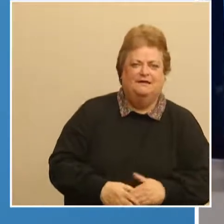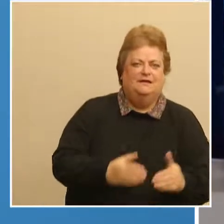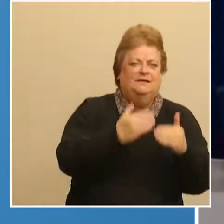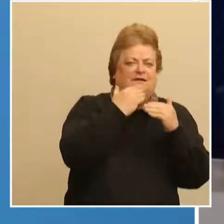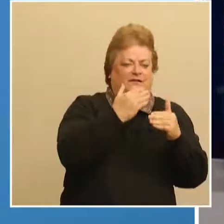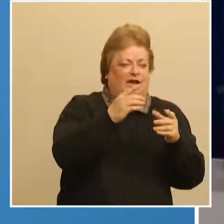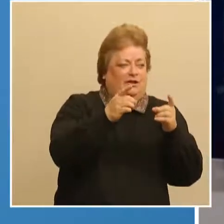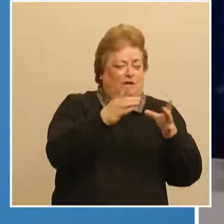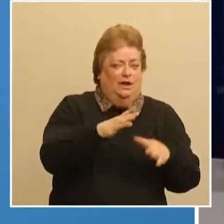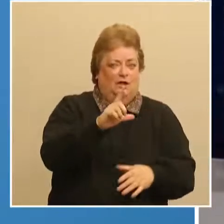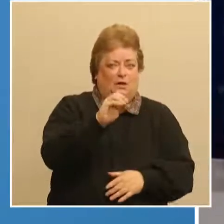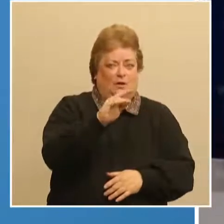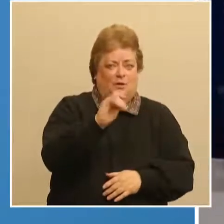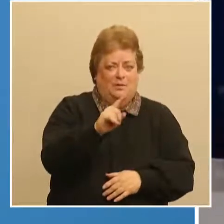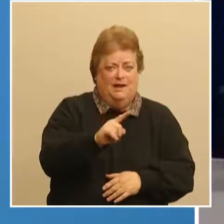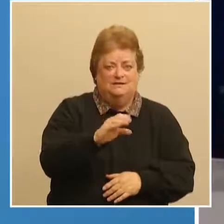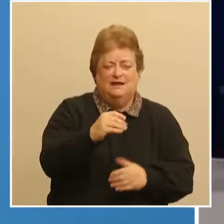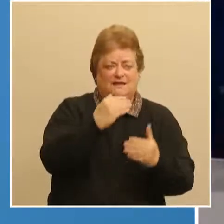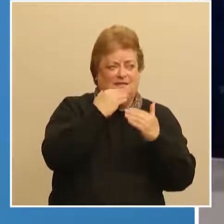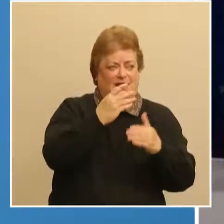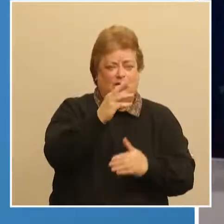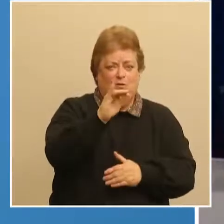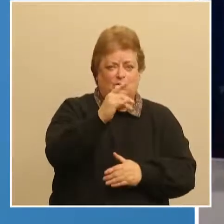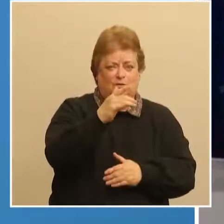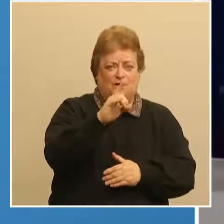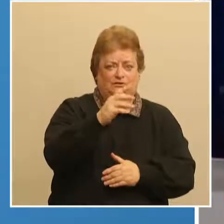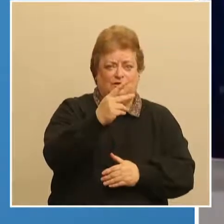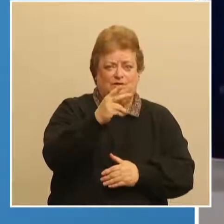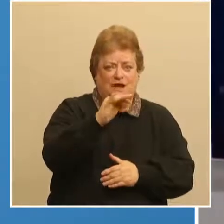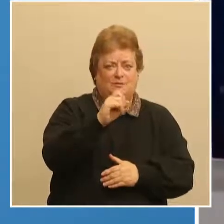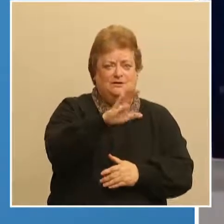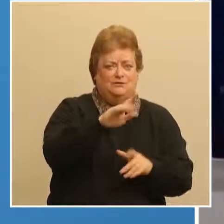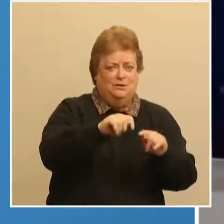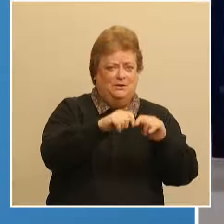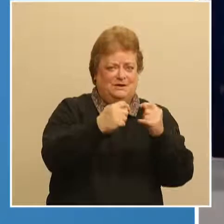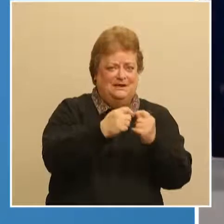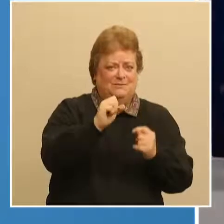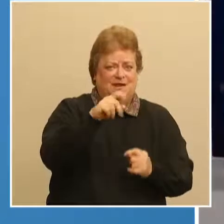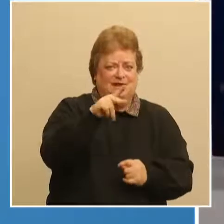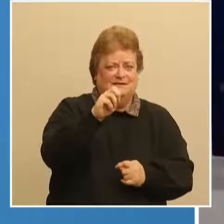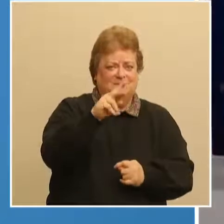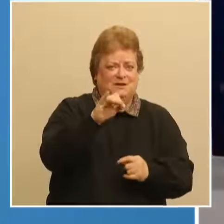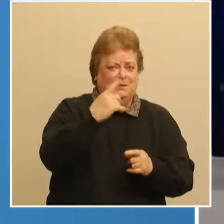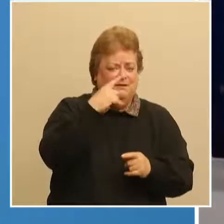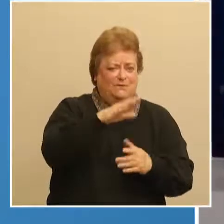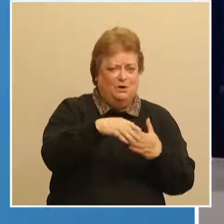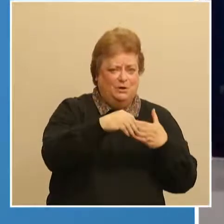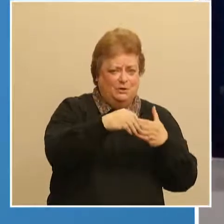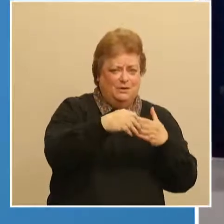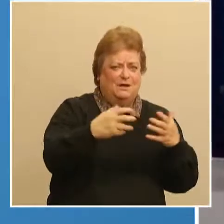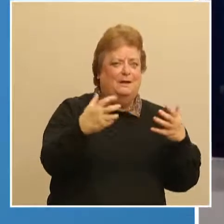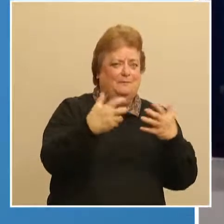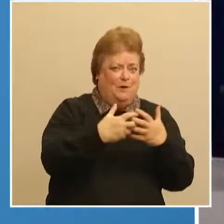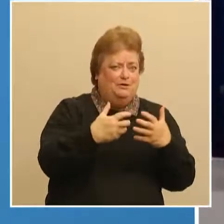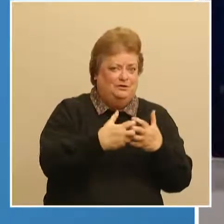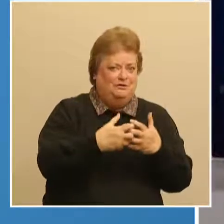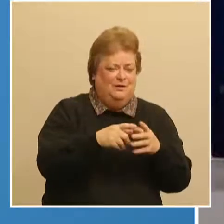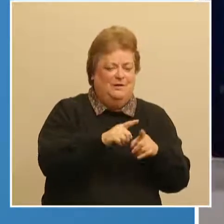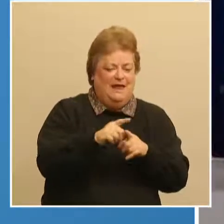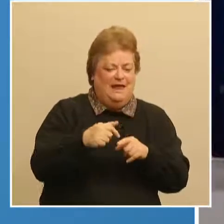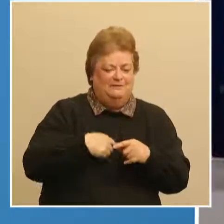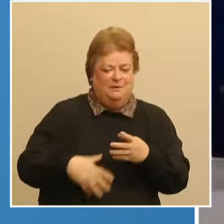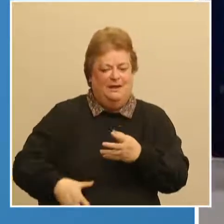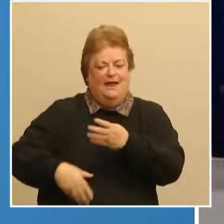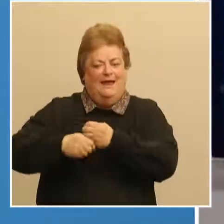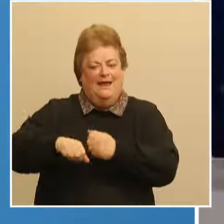Thank you, Director Lopez, and thank you to Richard Thomas and to your team at Speedway for your leadership and your partnership as we put on additional